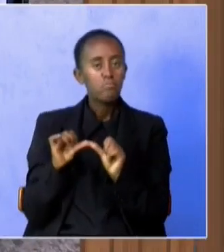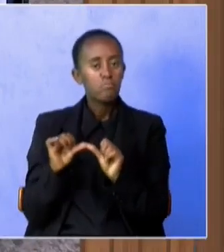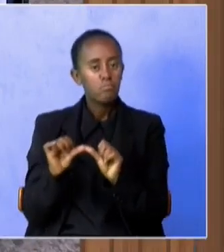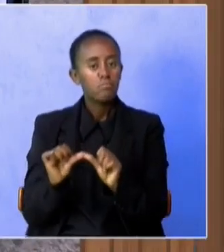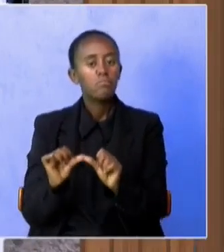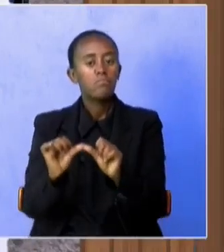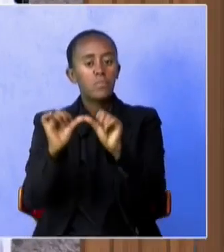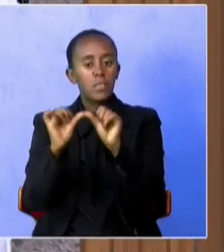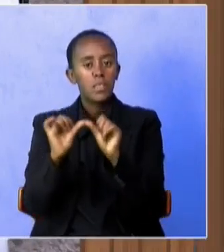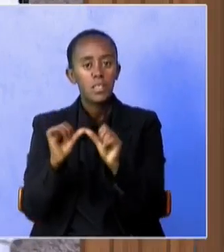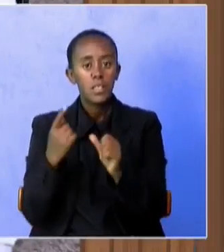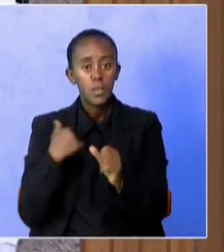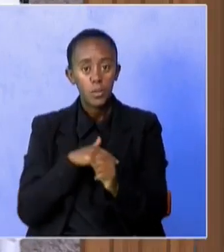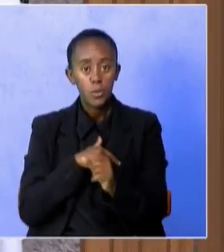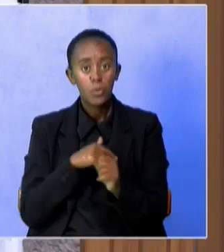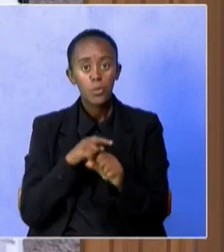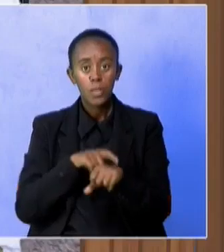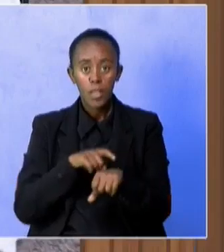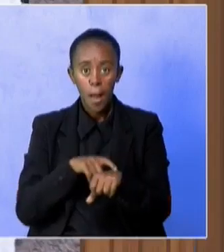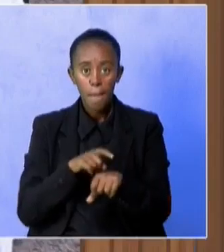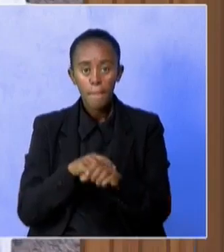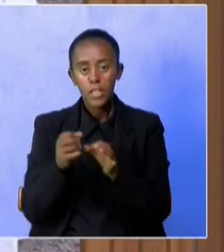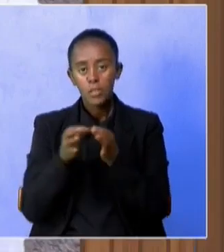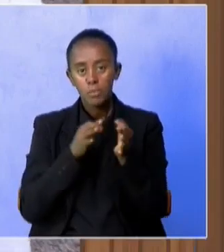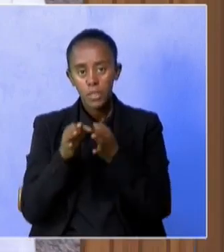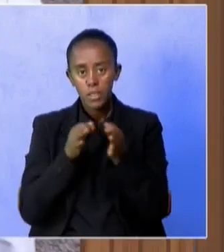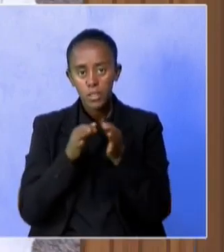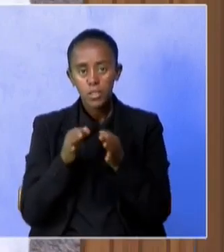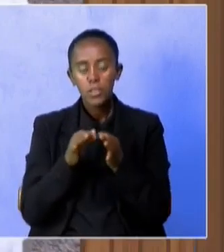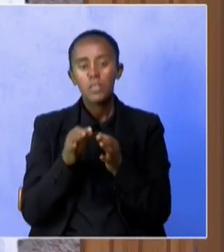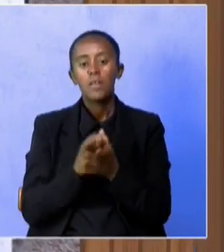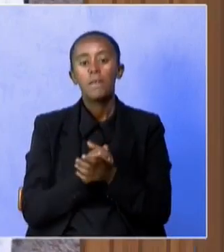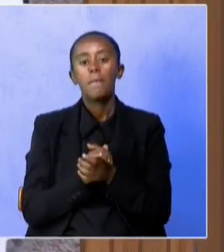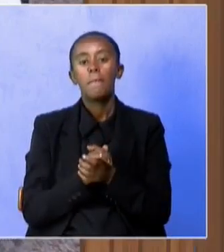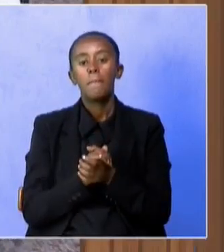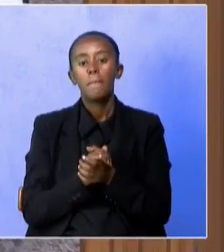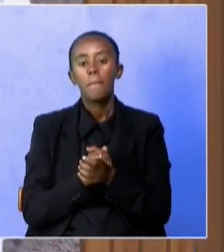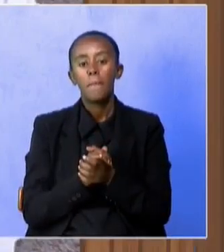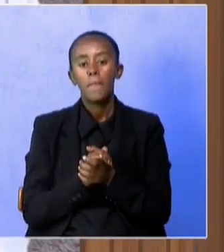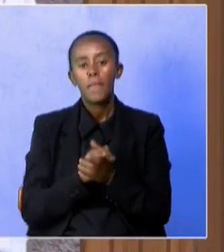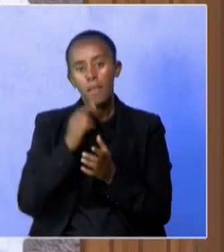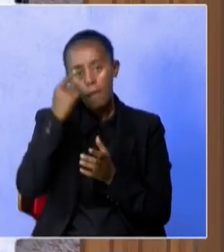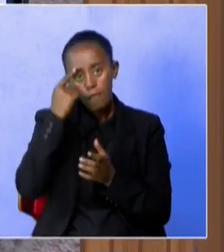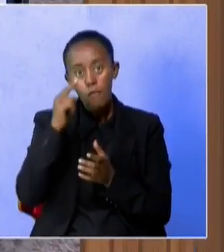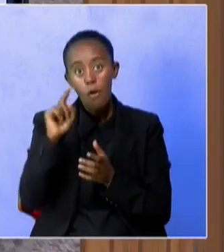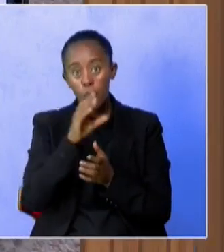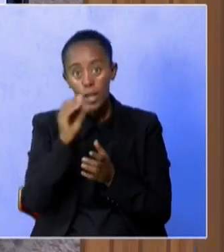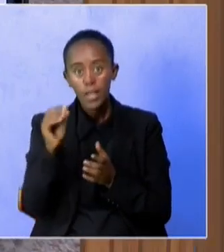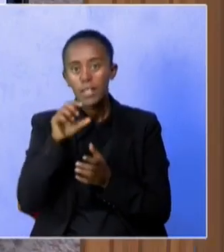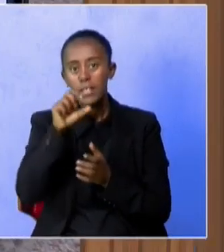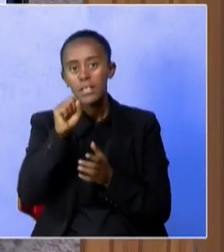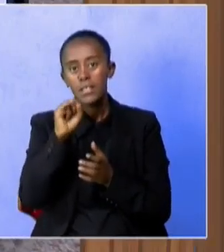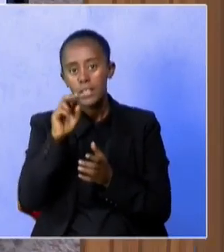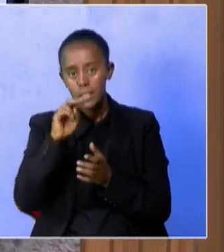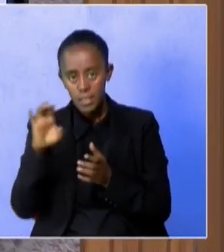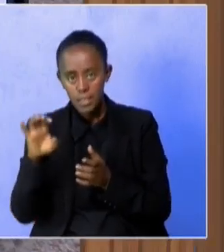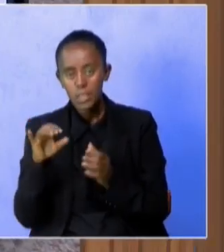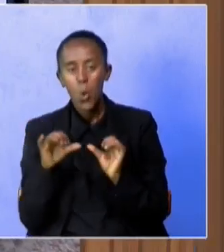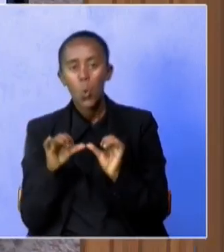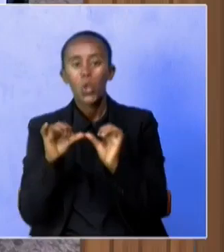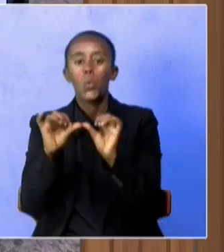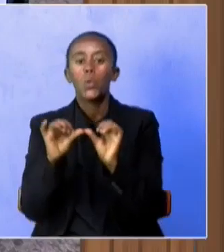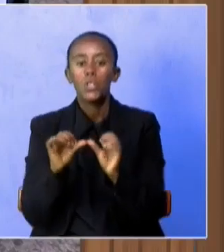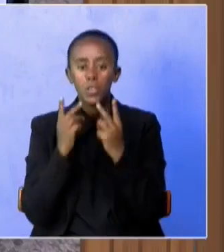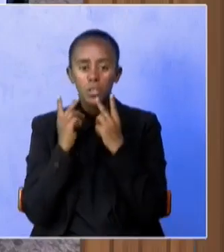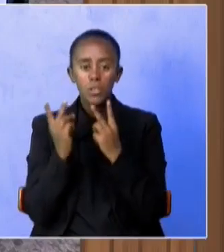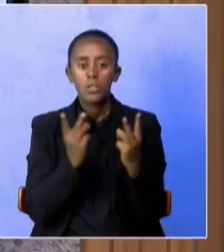expression indicators, the common time expression indicators, for and since, to show continuation of an action. So